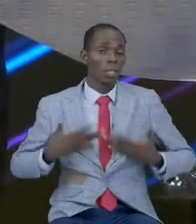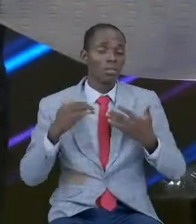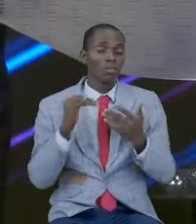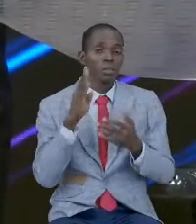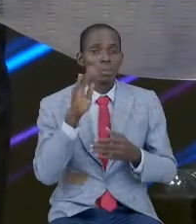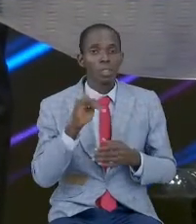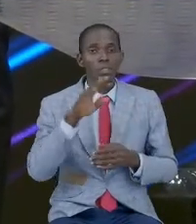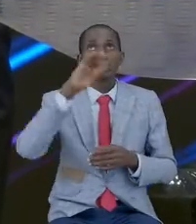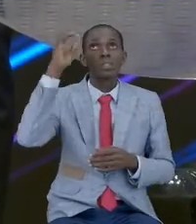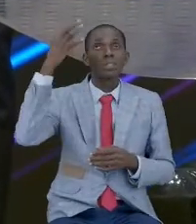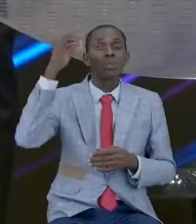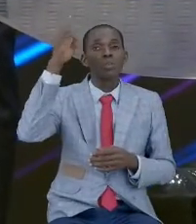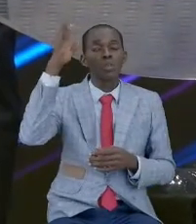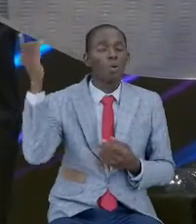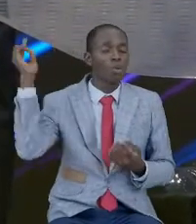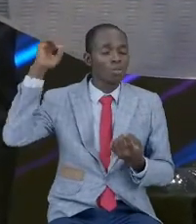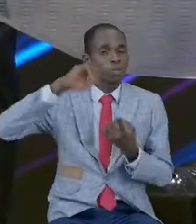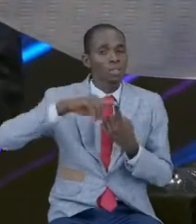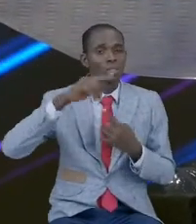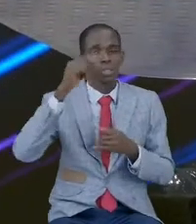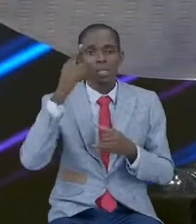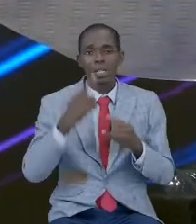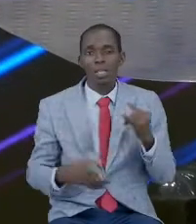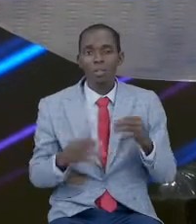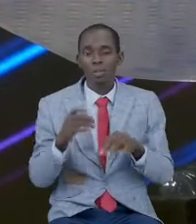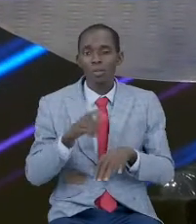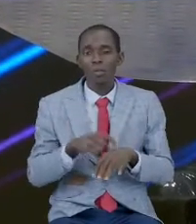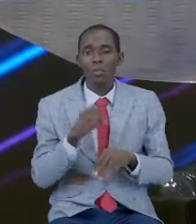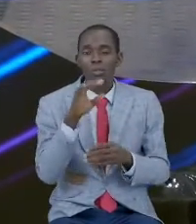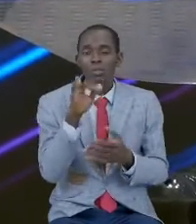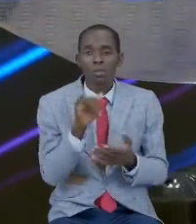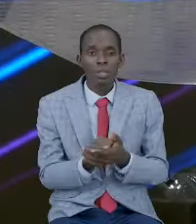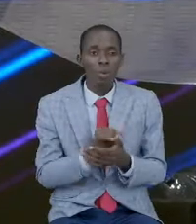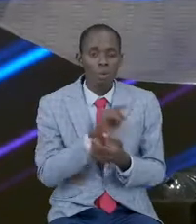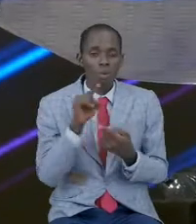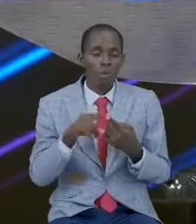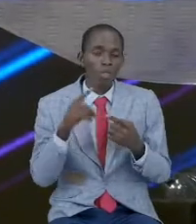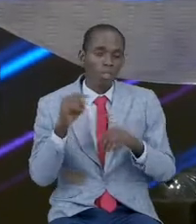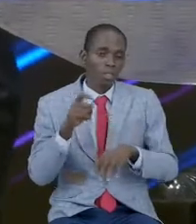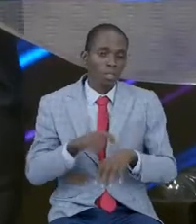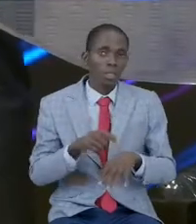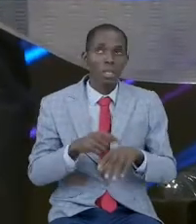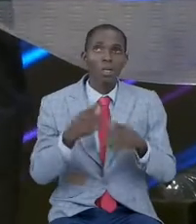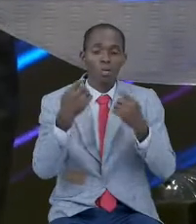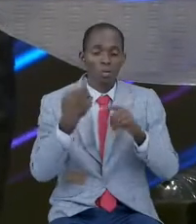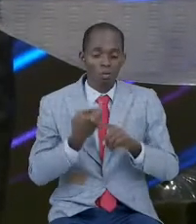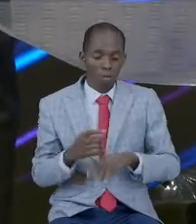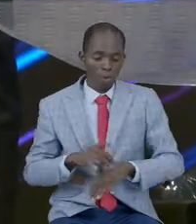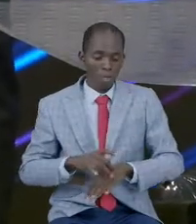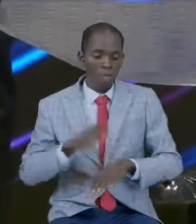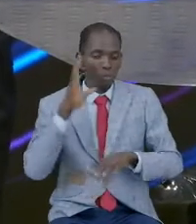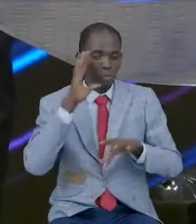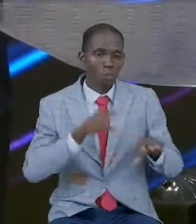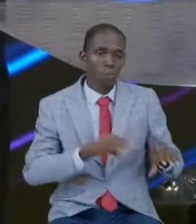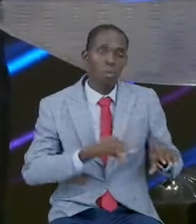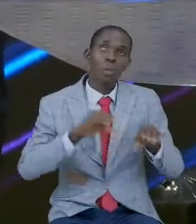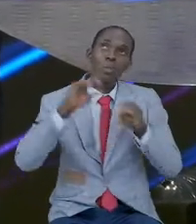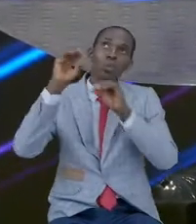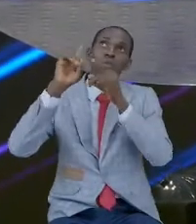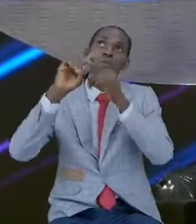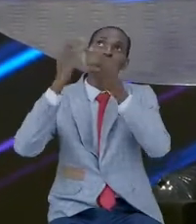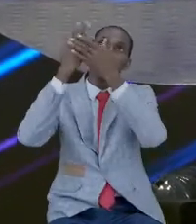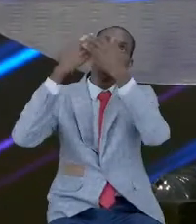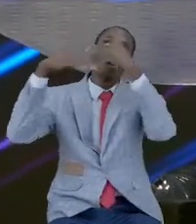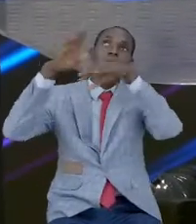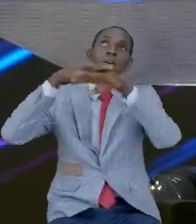end of time, so that when the time comes, from earth you go to heaven, and forever and